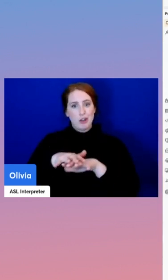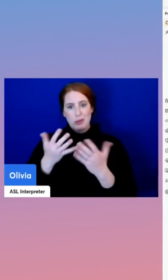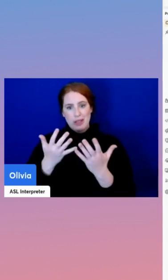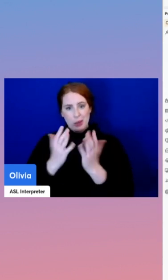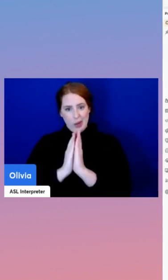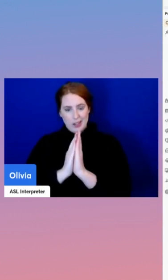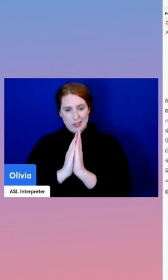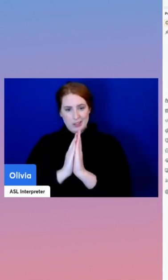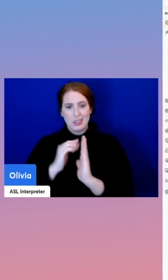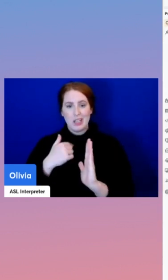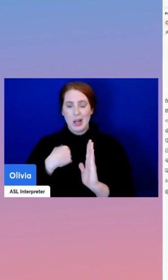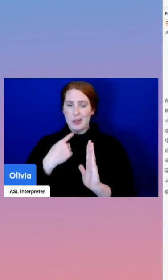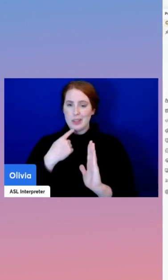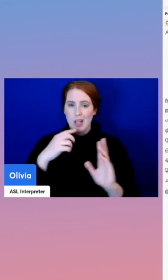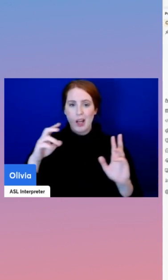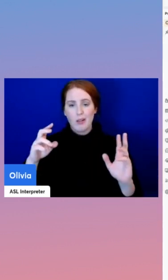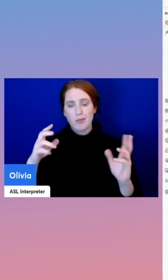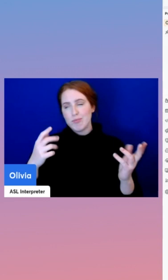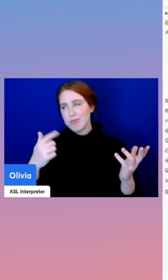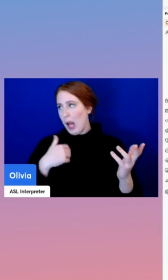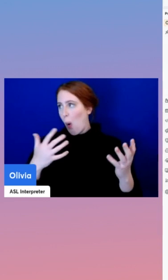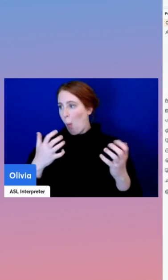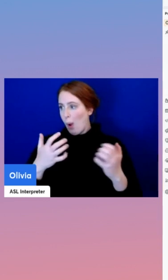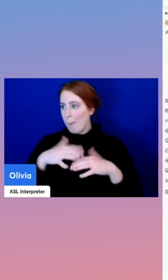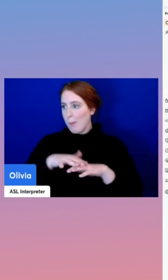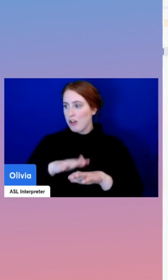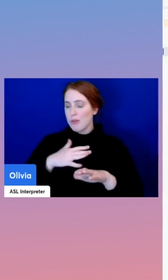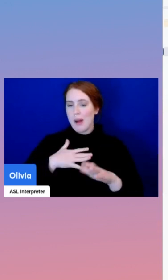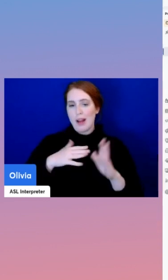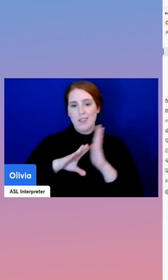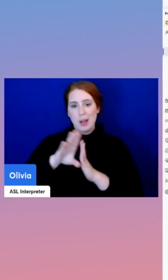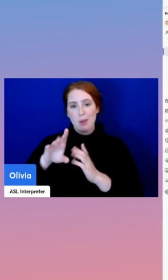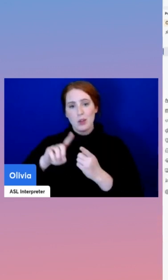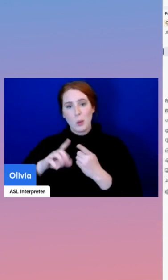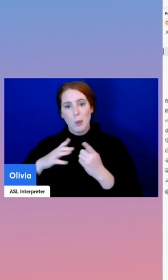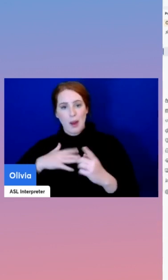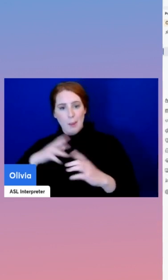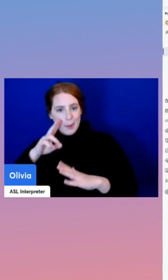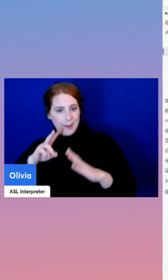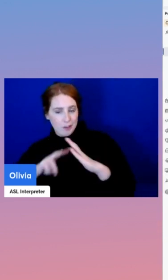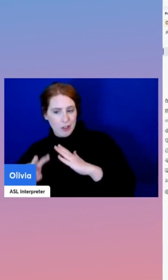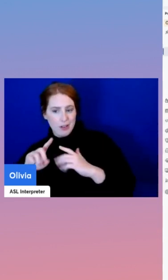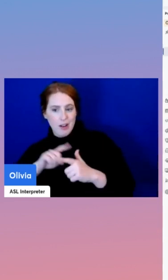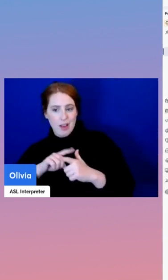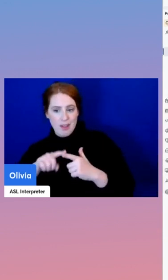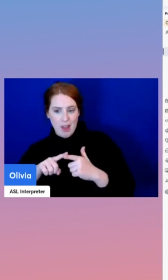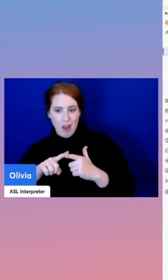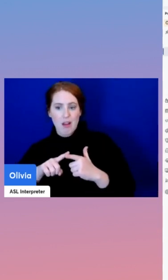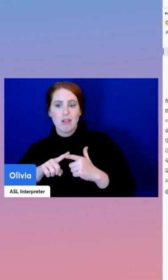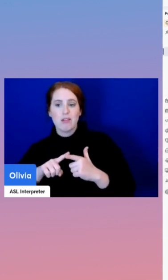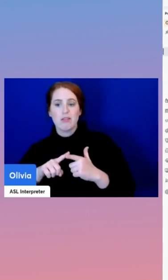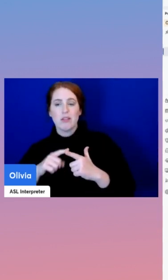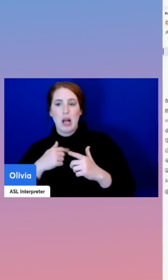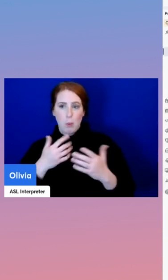will say I want to merge my development into my production, and I will merge